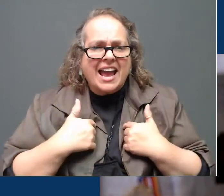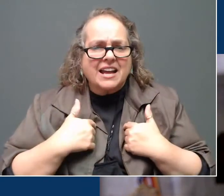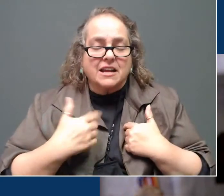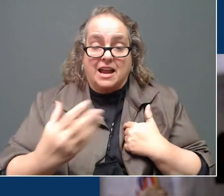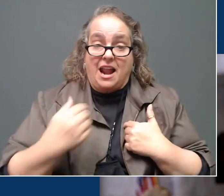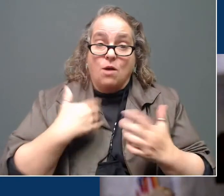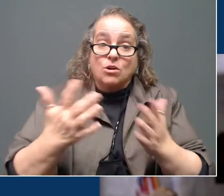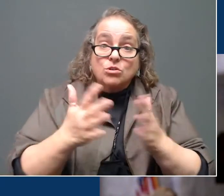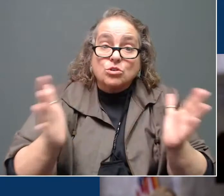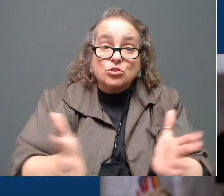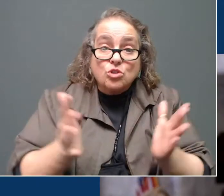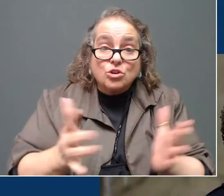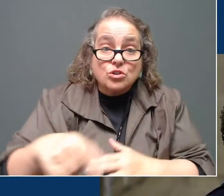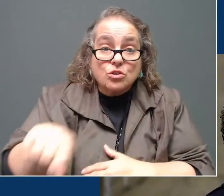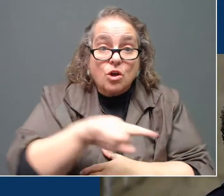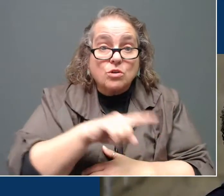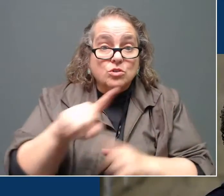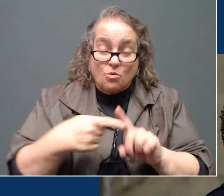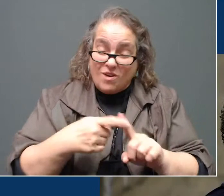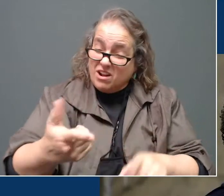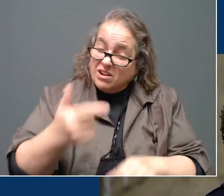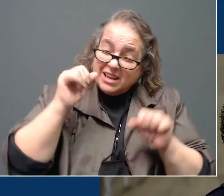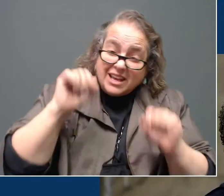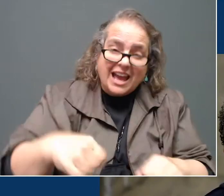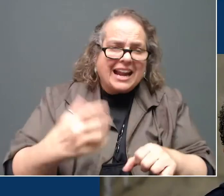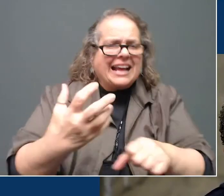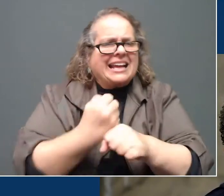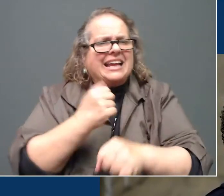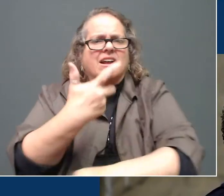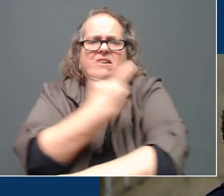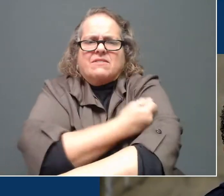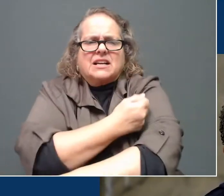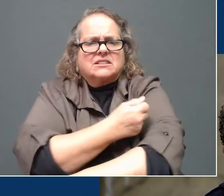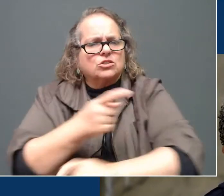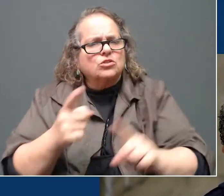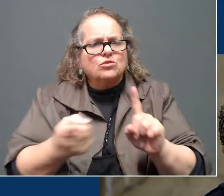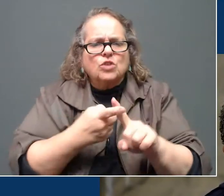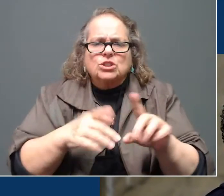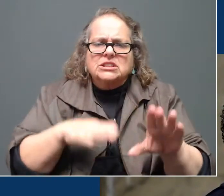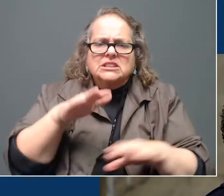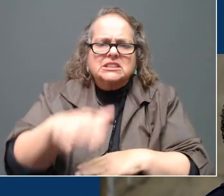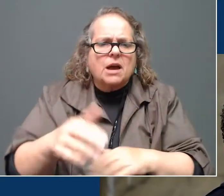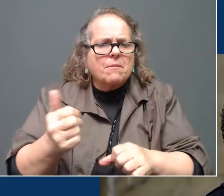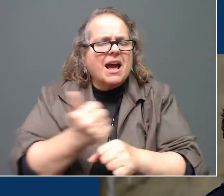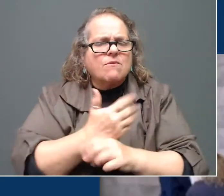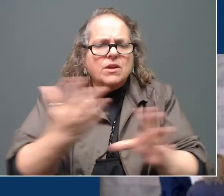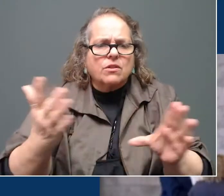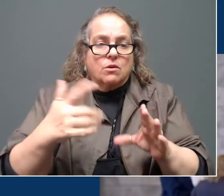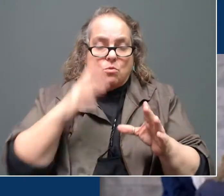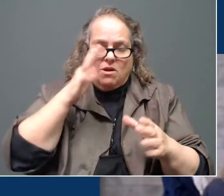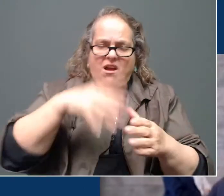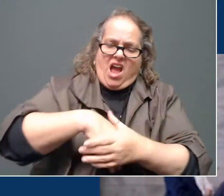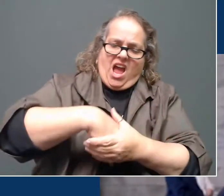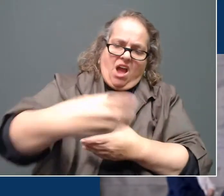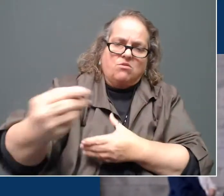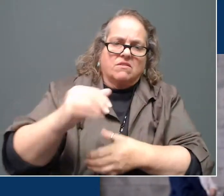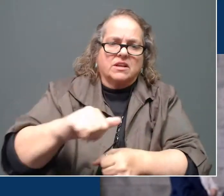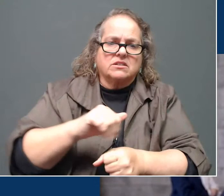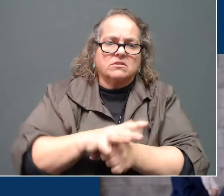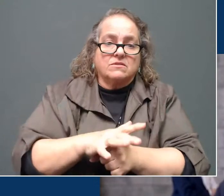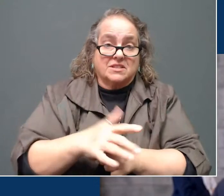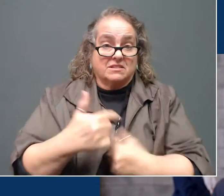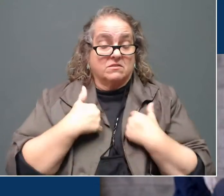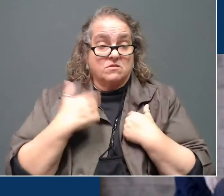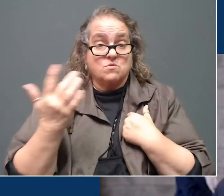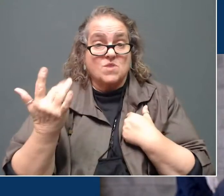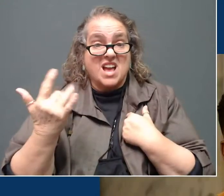those, when it's available, to get this vaccination. It's the first step out of this global pandemic. And I did this because